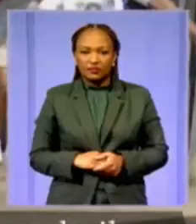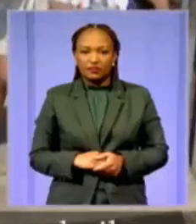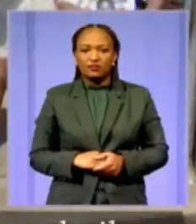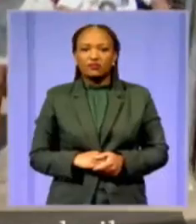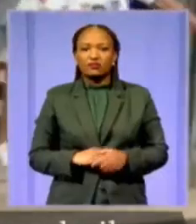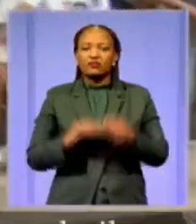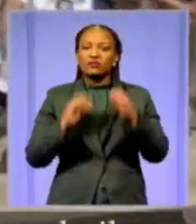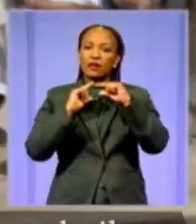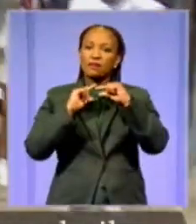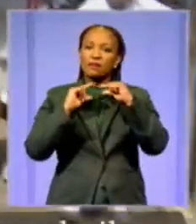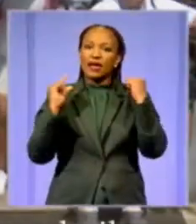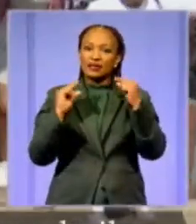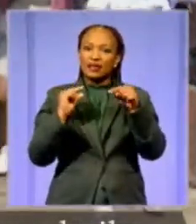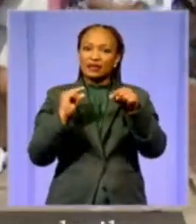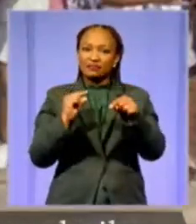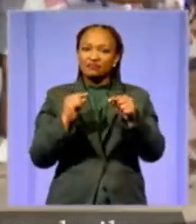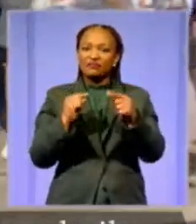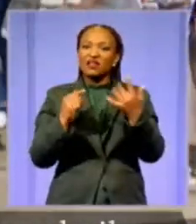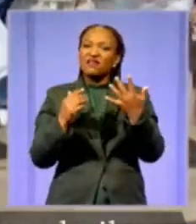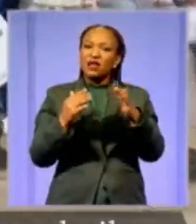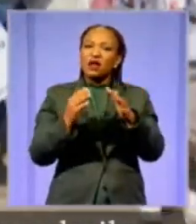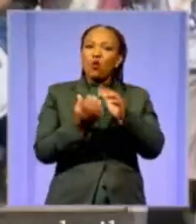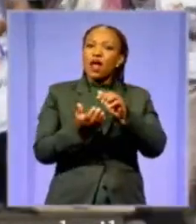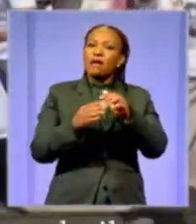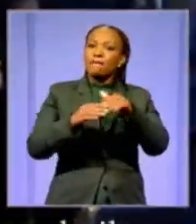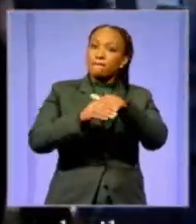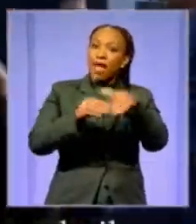Paseka Mboro Motshweneng o reboletswe beili.